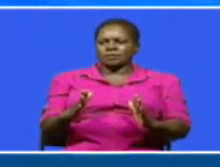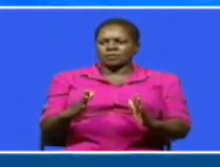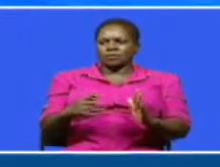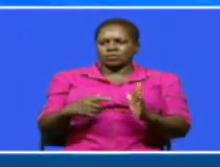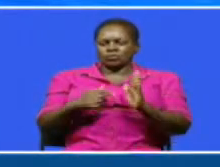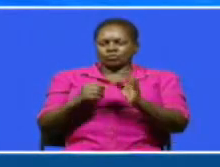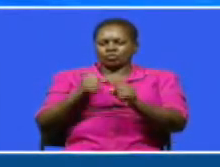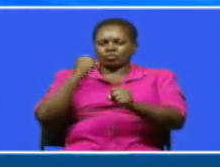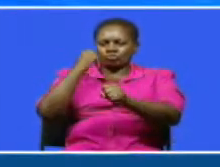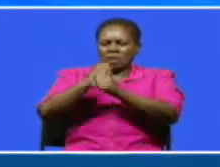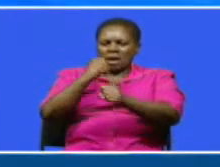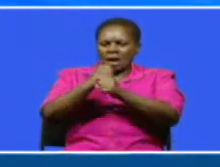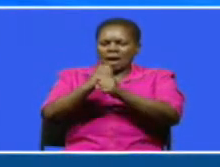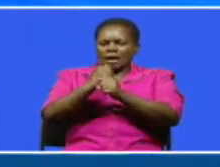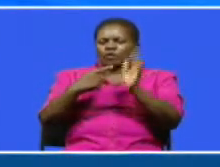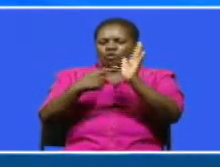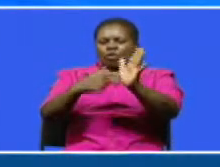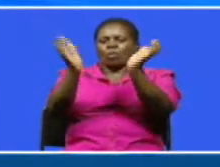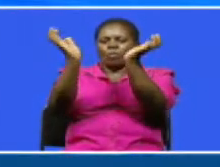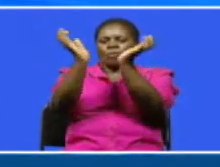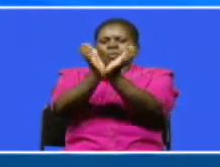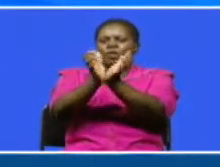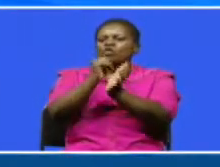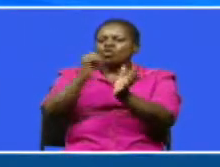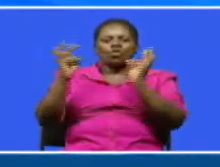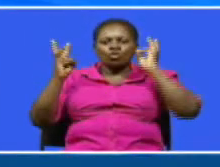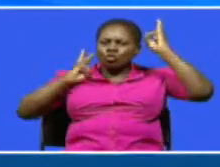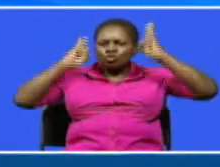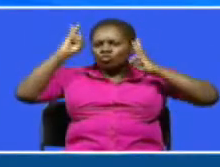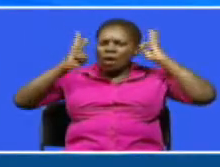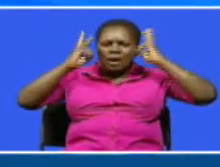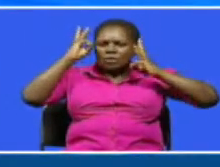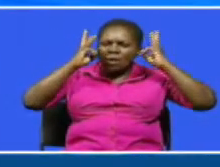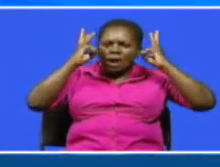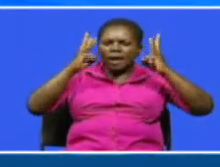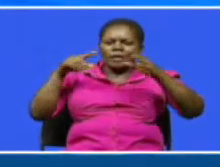execute the plan on their pitch rather than worry about different scoreline permutations.